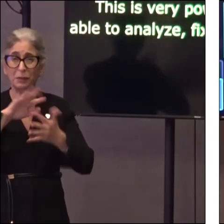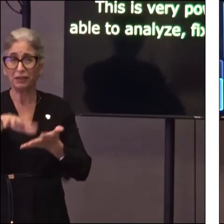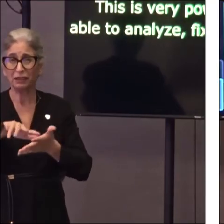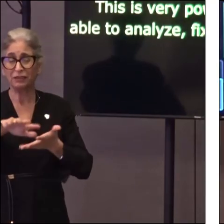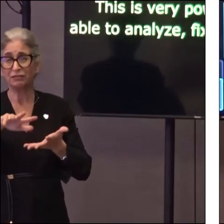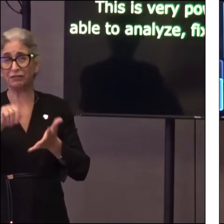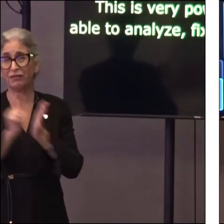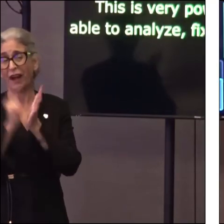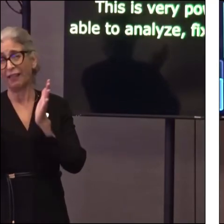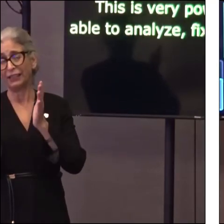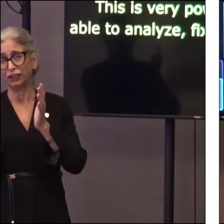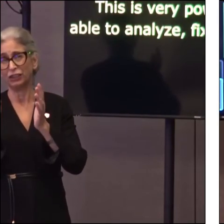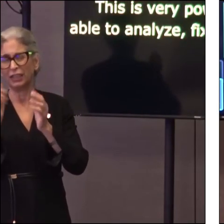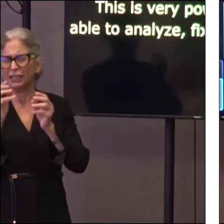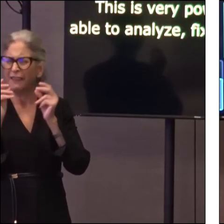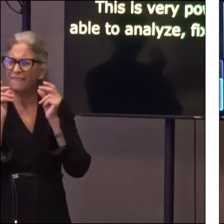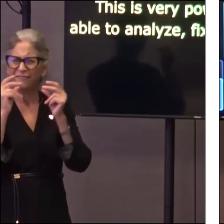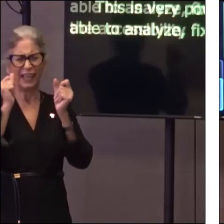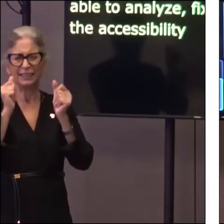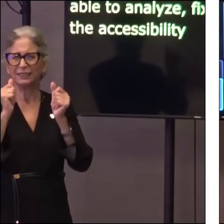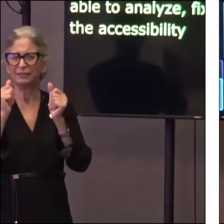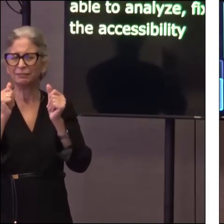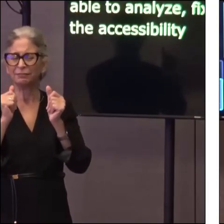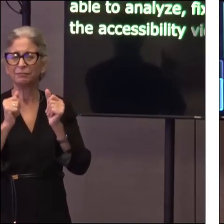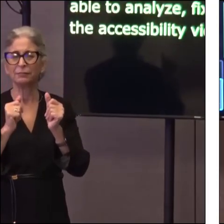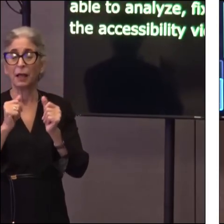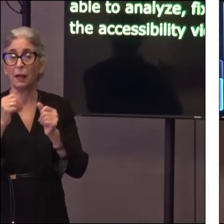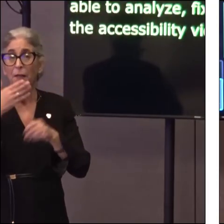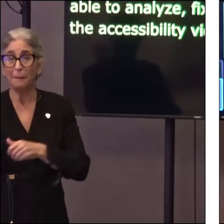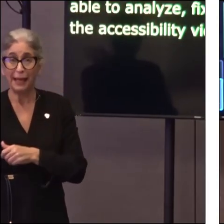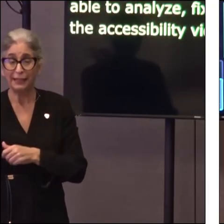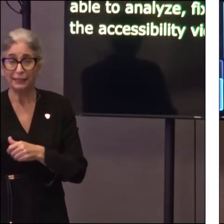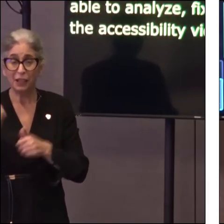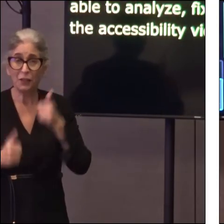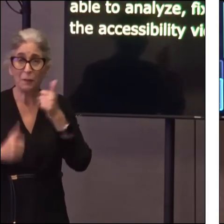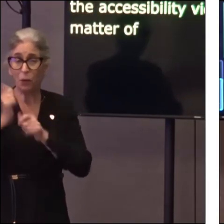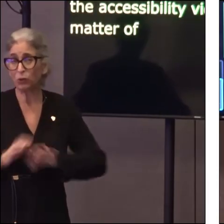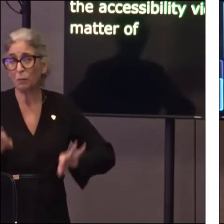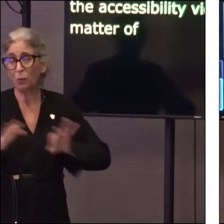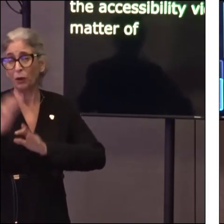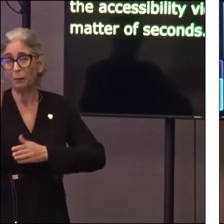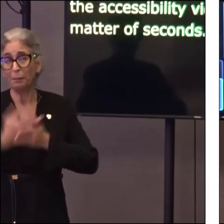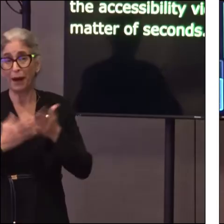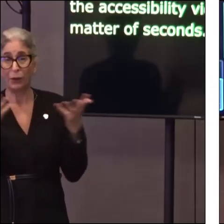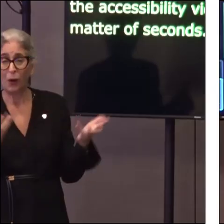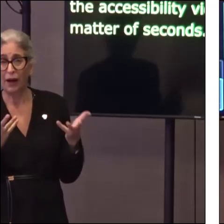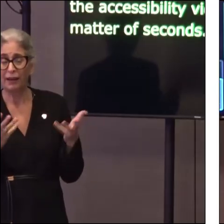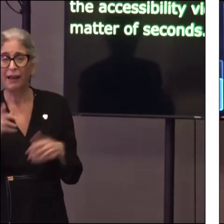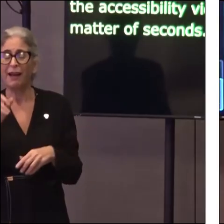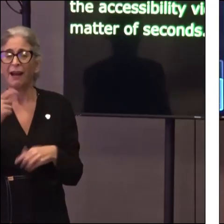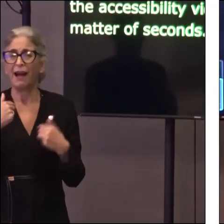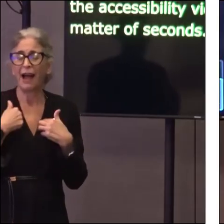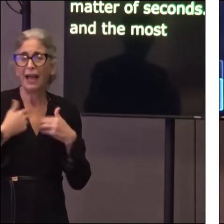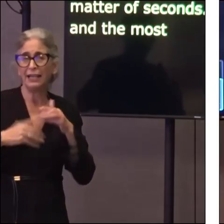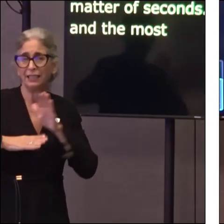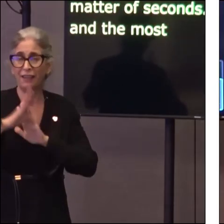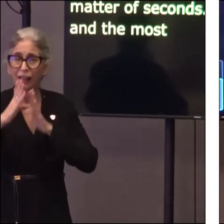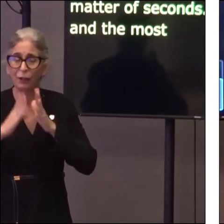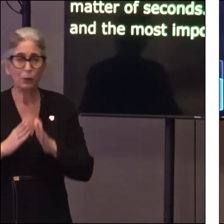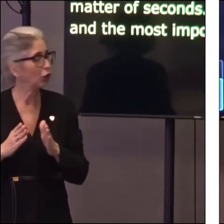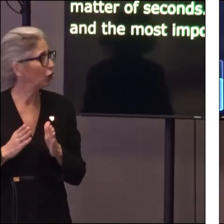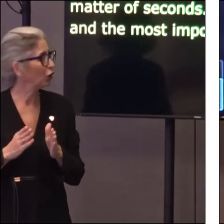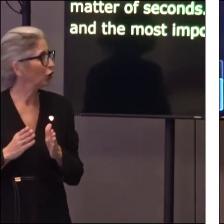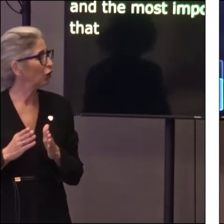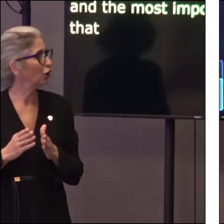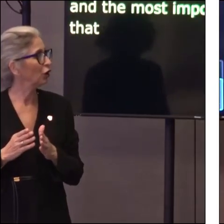in a matter of seconds. The best part and the most important part is that I, as a developer,